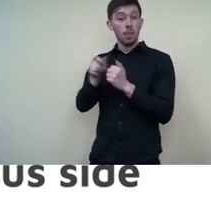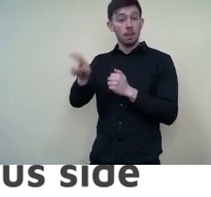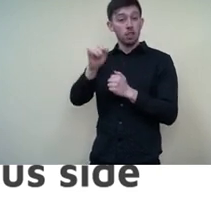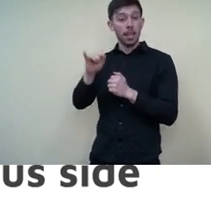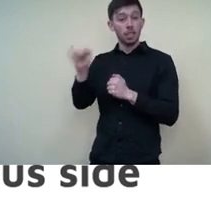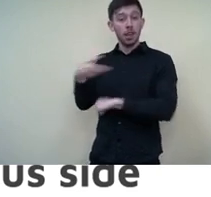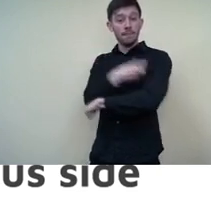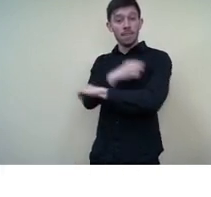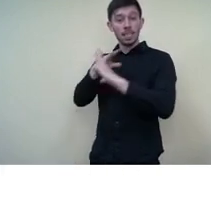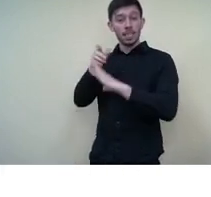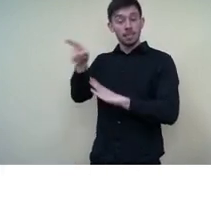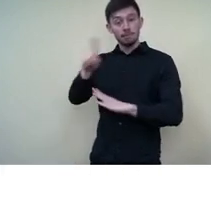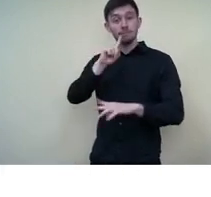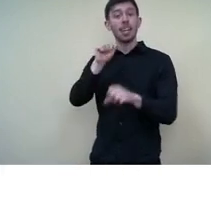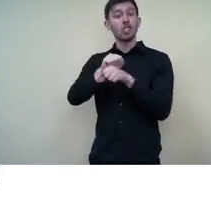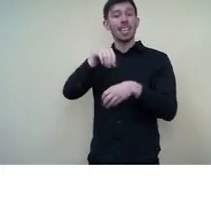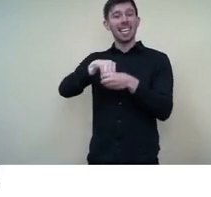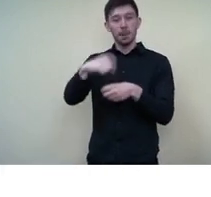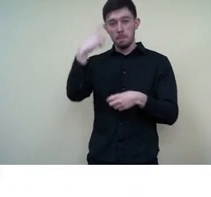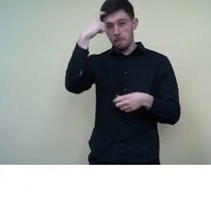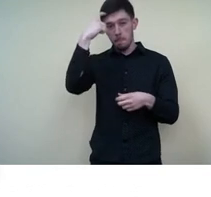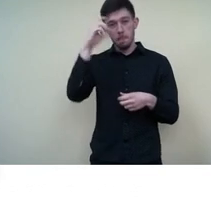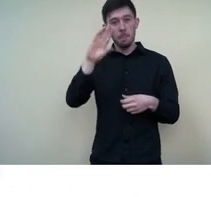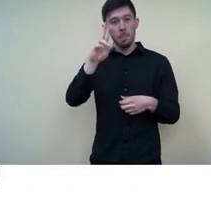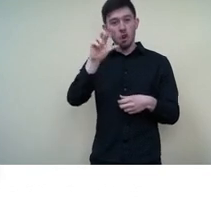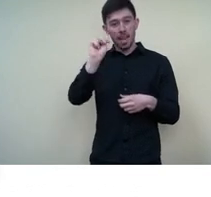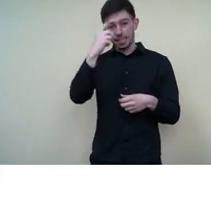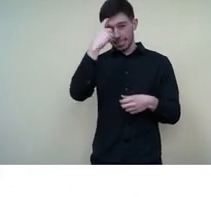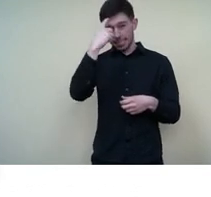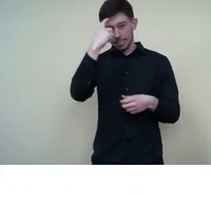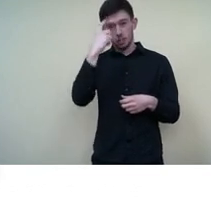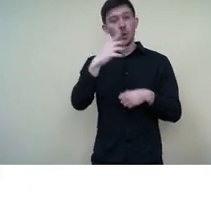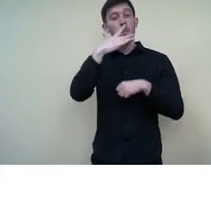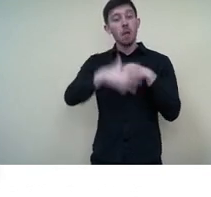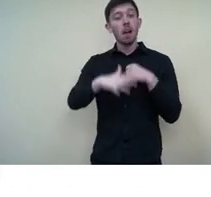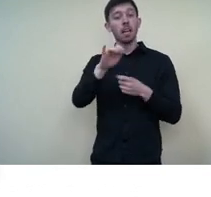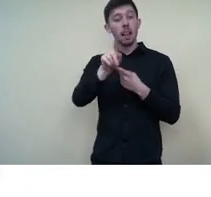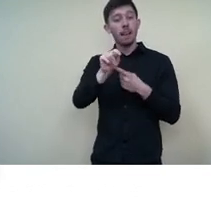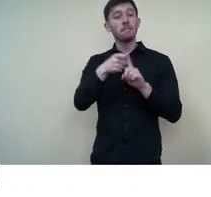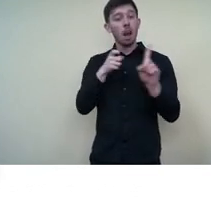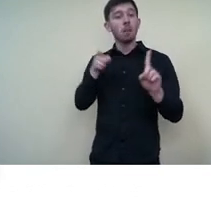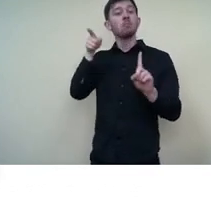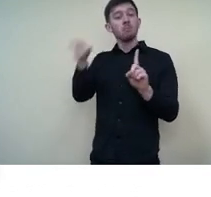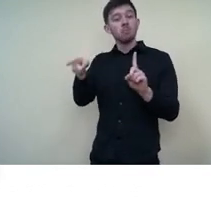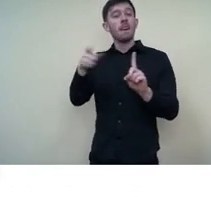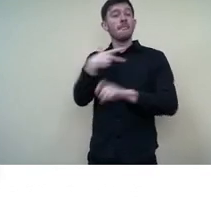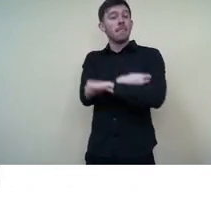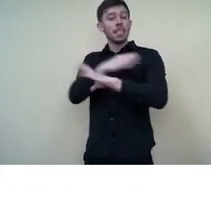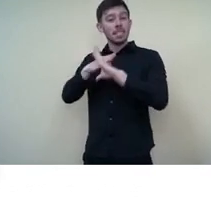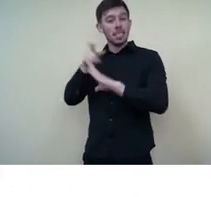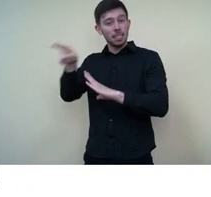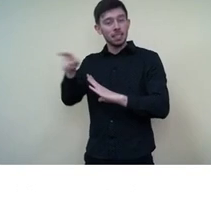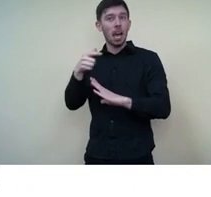vaccine, is actually in your brain. And so the blood clotting that resulted from the J&J vaccine, which I'm really hesitant about